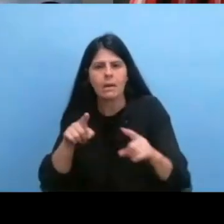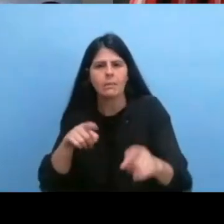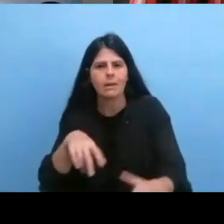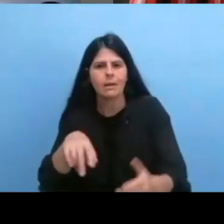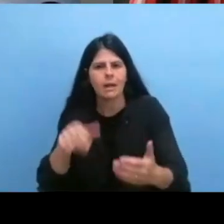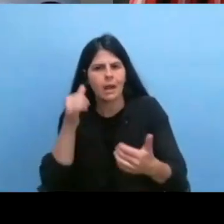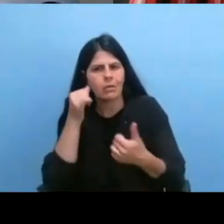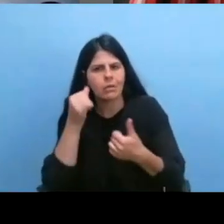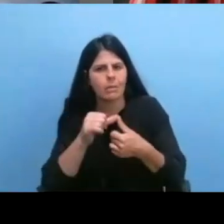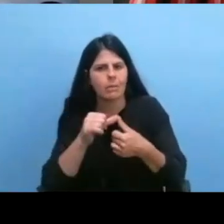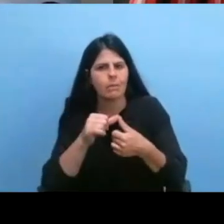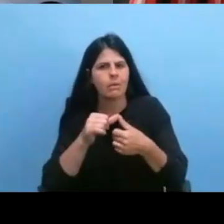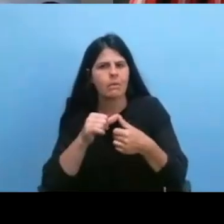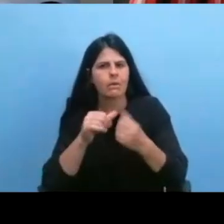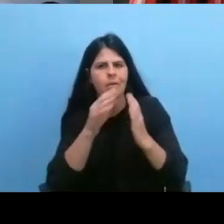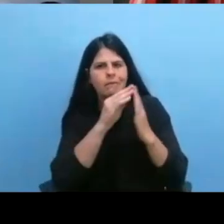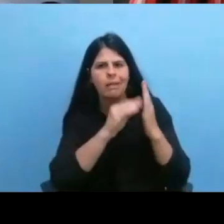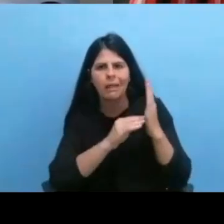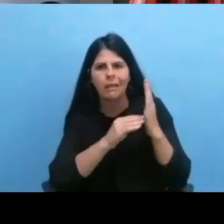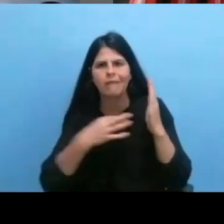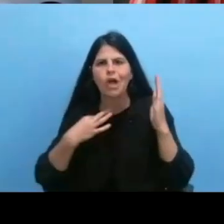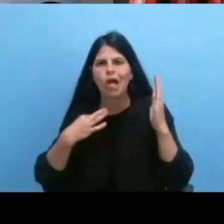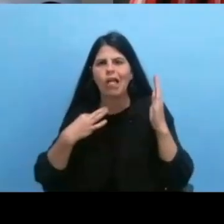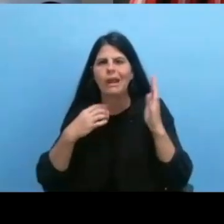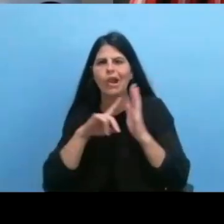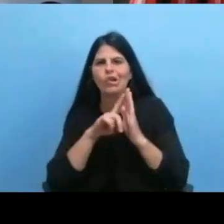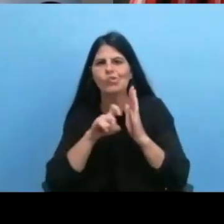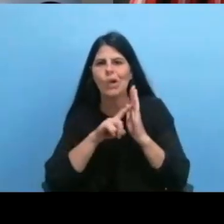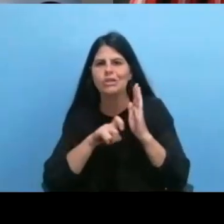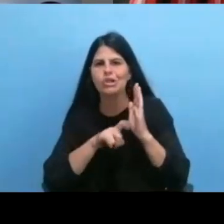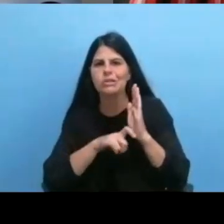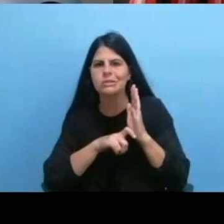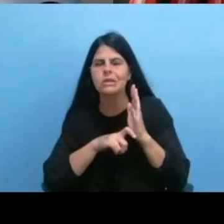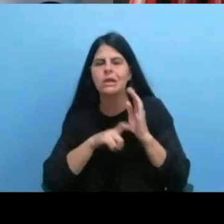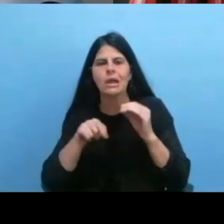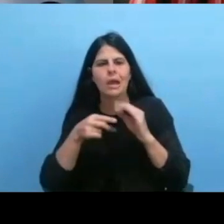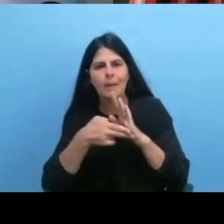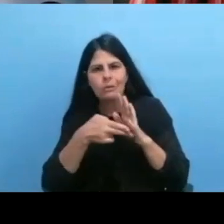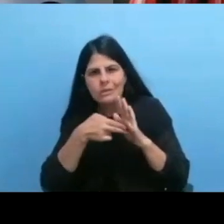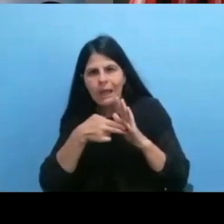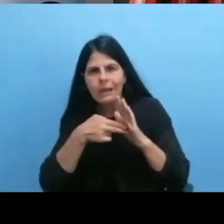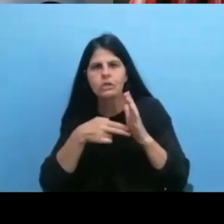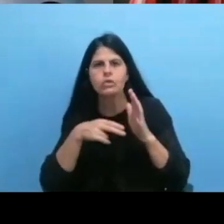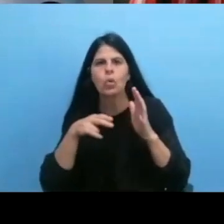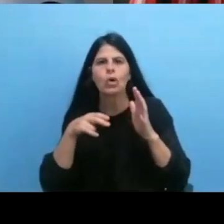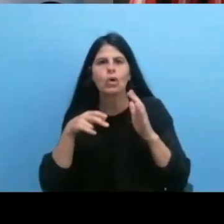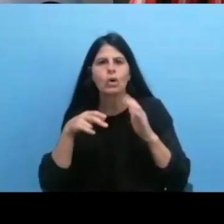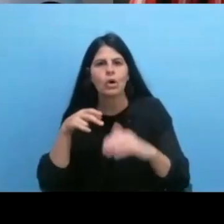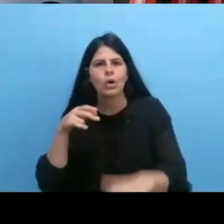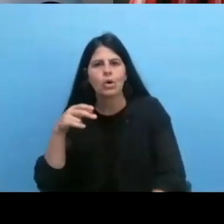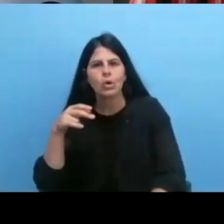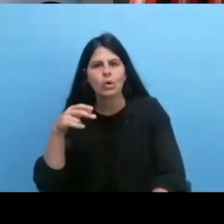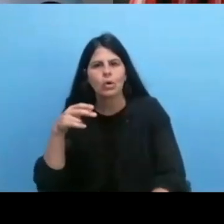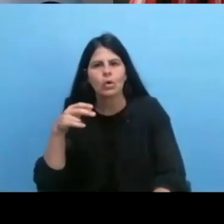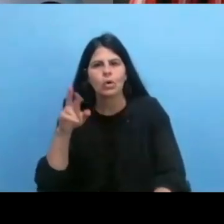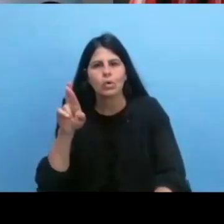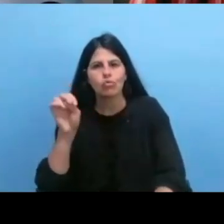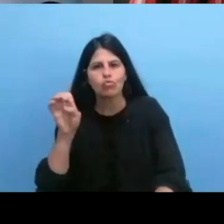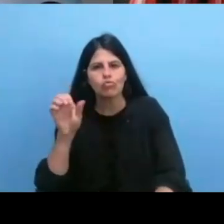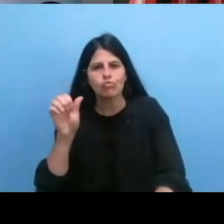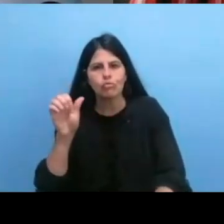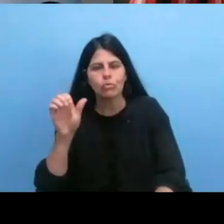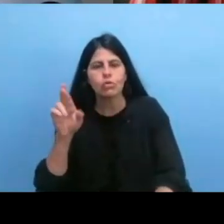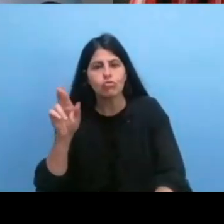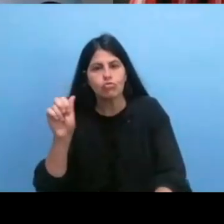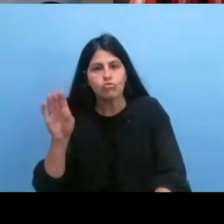out these voluntary questionnaires about veteran status or race, ethnicity, and often those would not include disability.